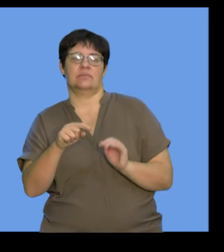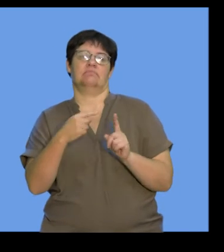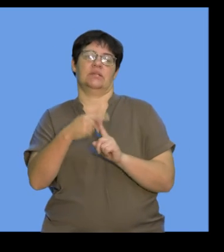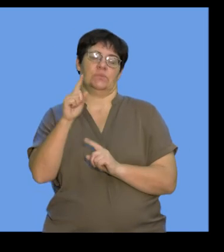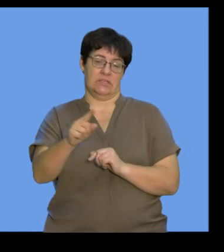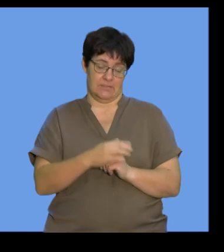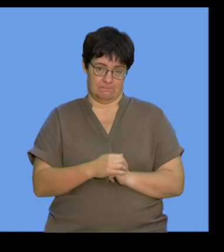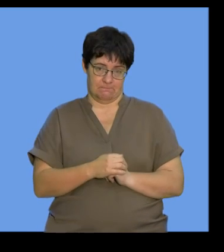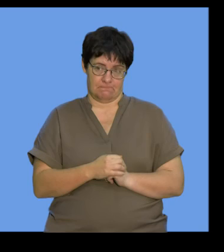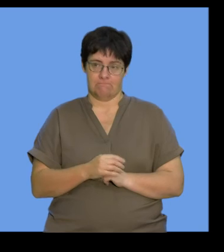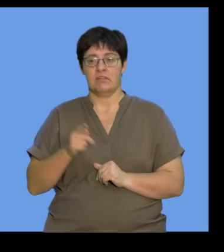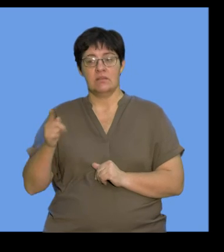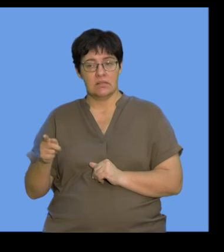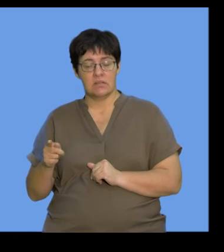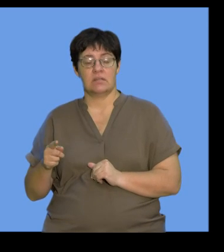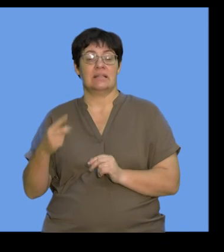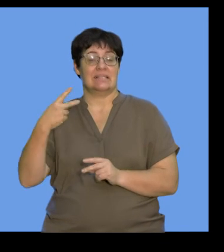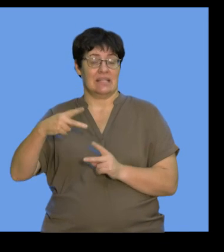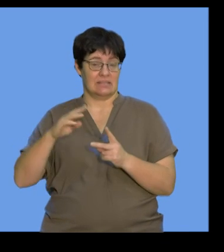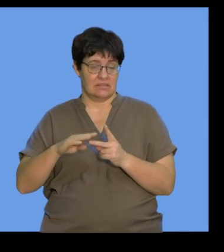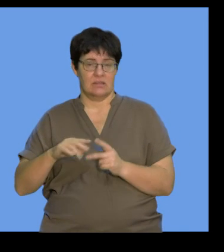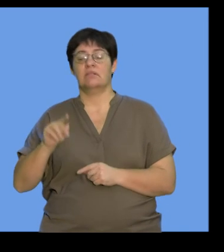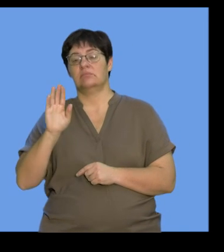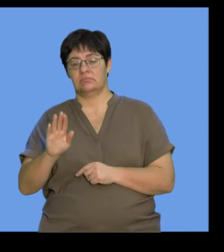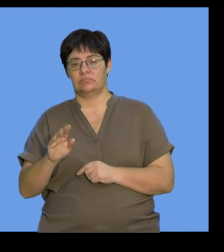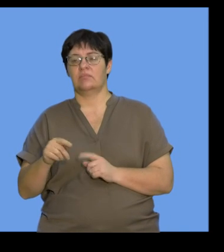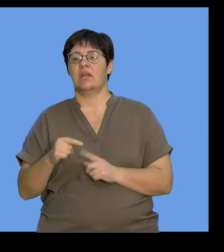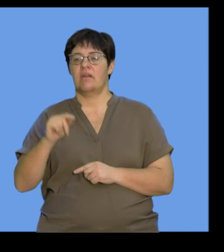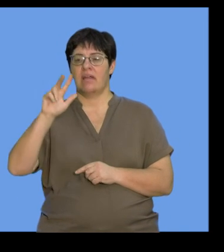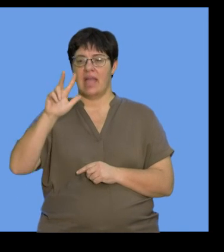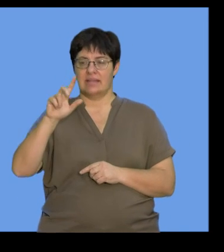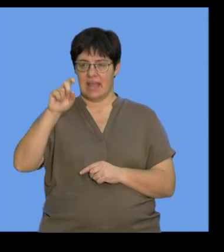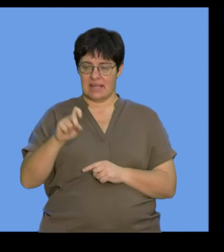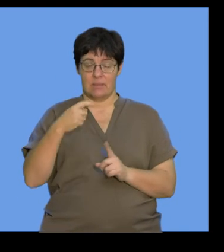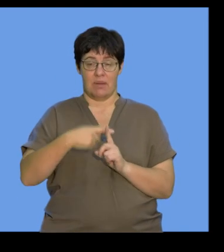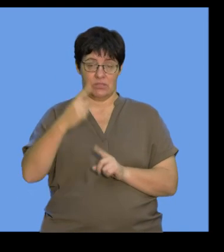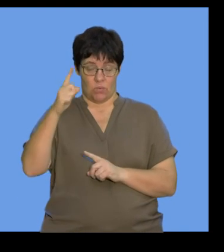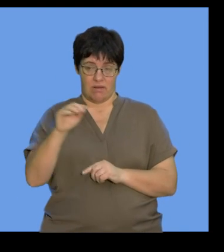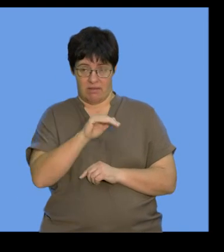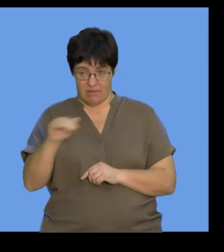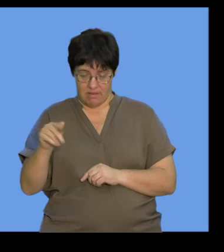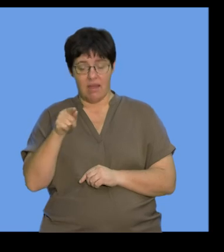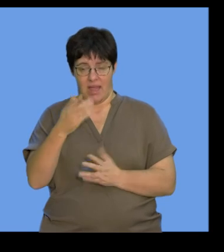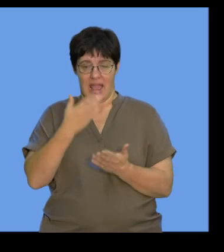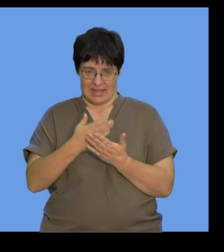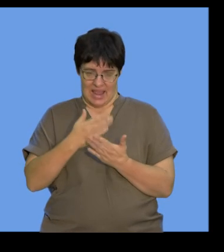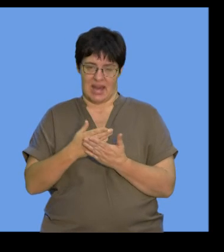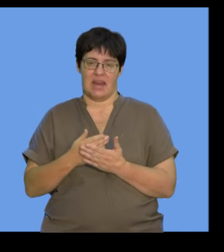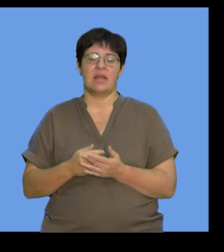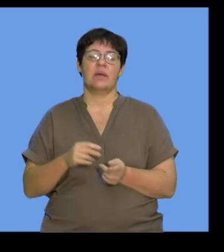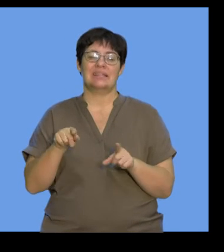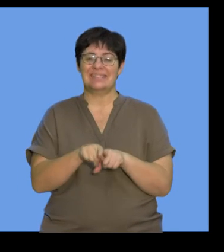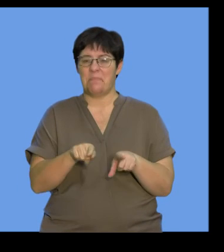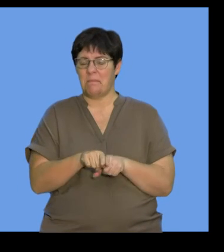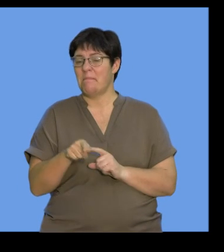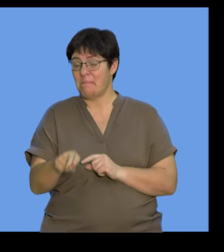And then the second term, you can factorize it, 8x plus 1. Then this one here will be the same